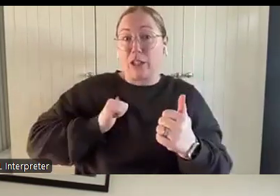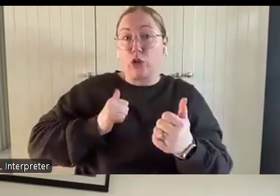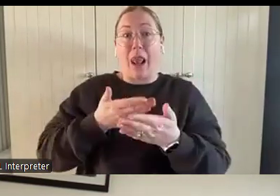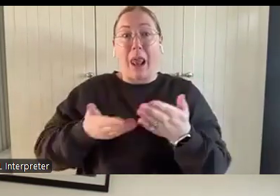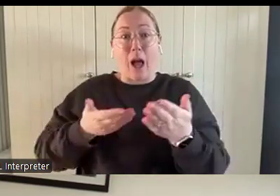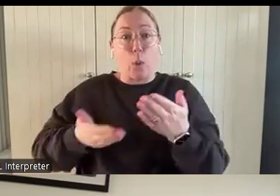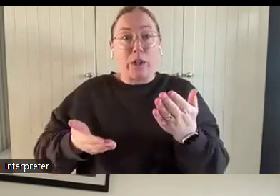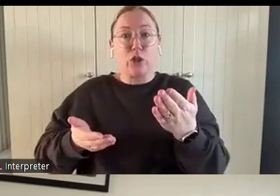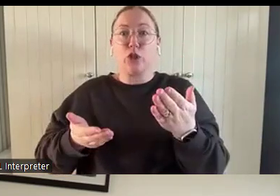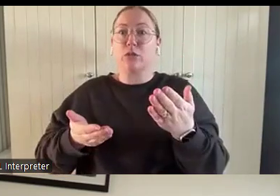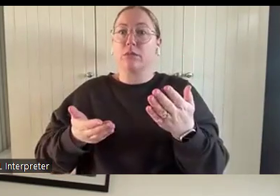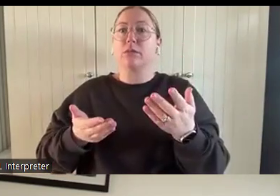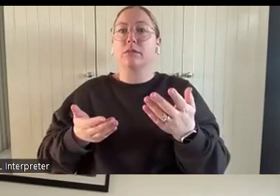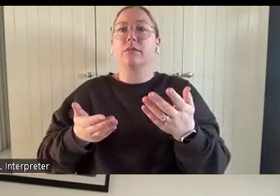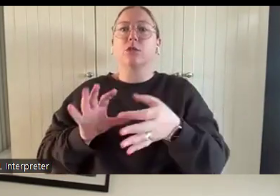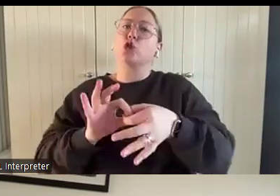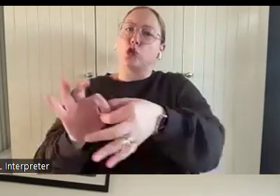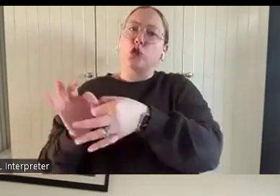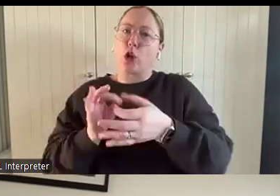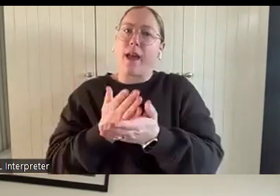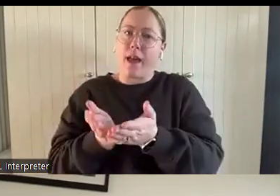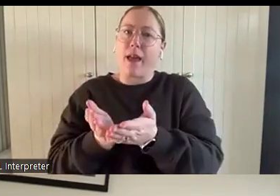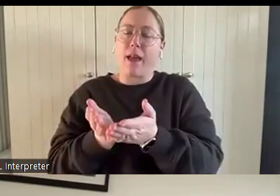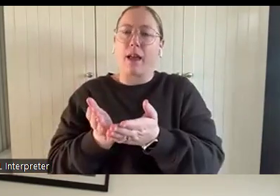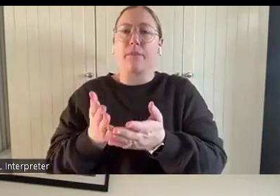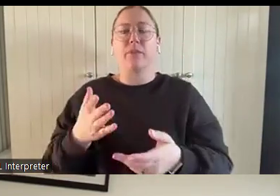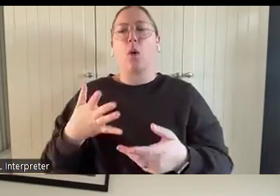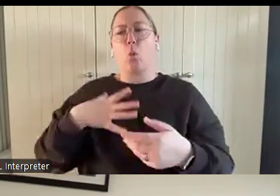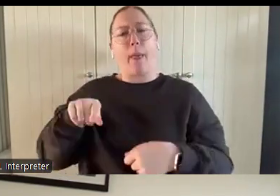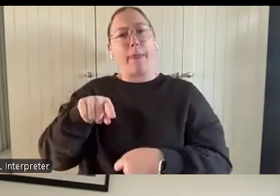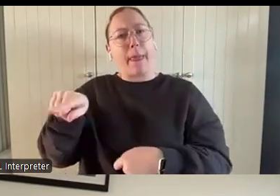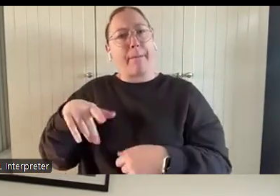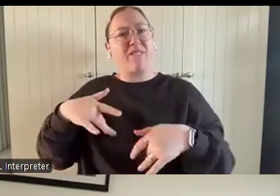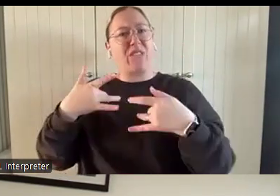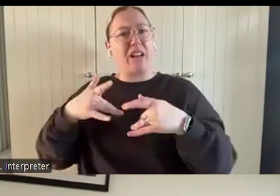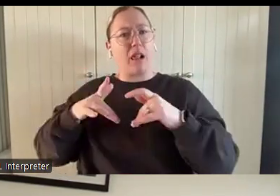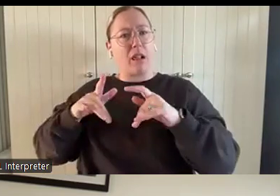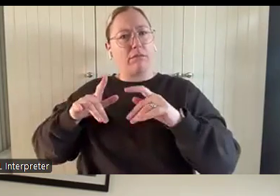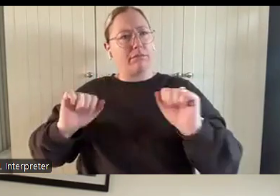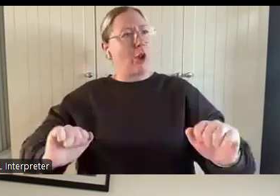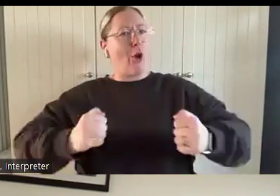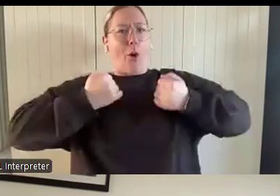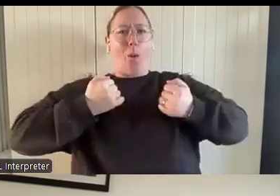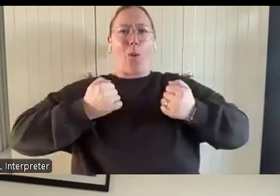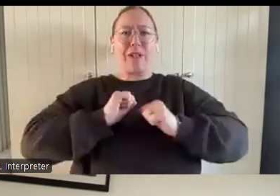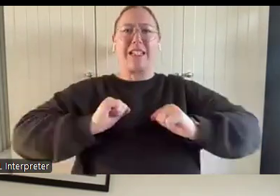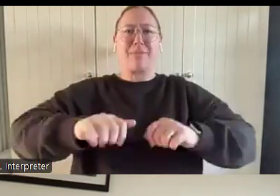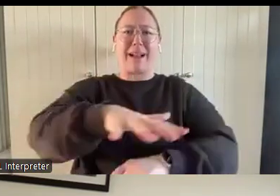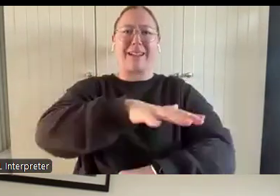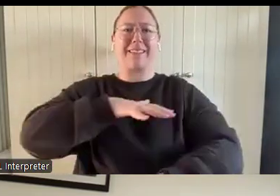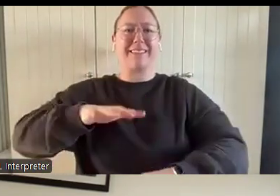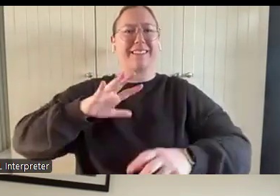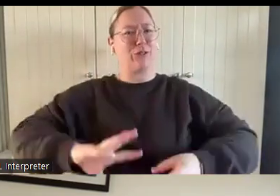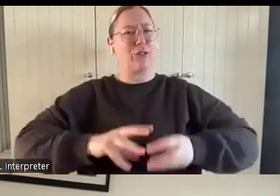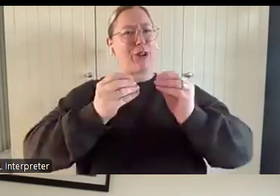wanted people to feel ownership of the space and not like they were stepping into something already designed without them. In terms of how